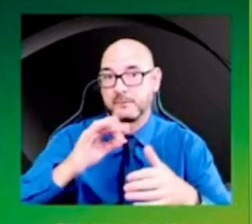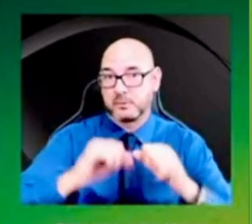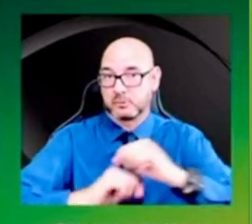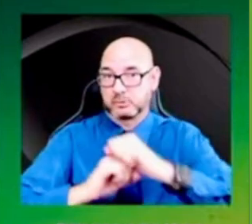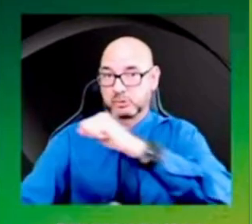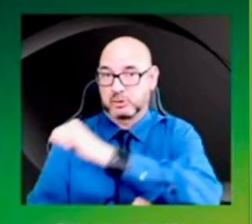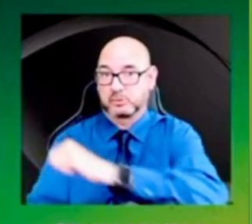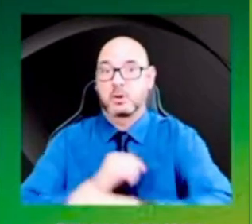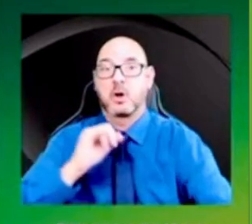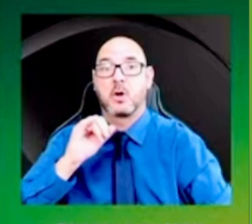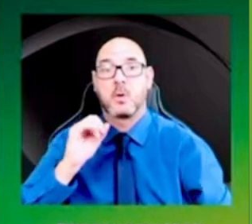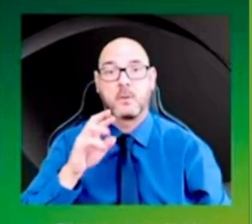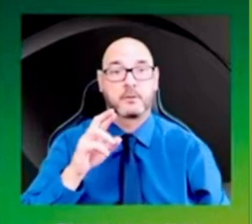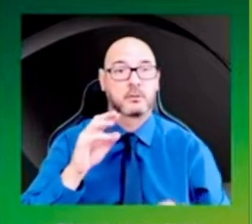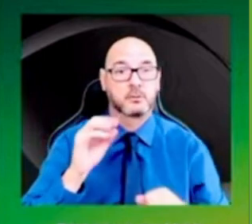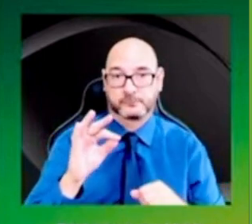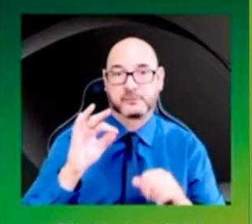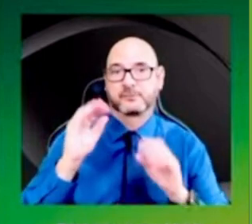PGII.